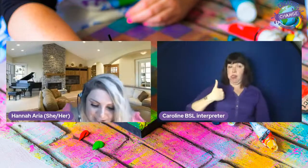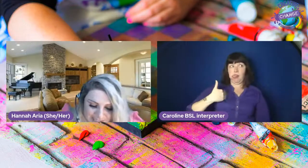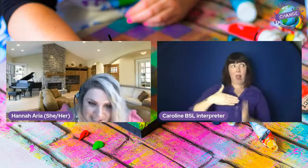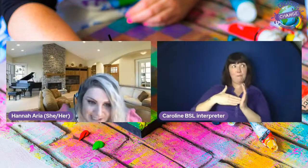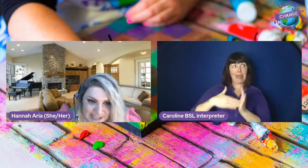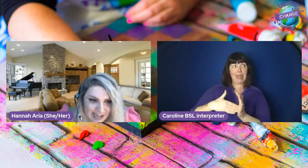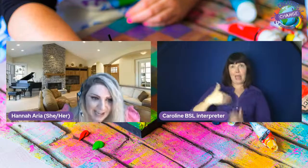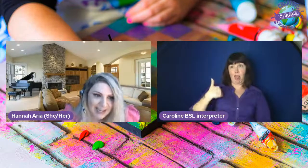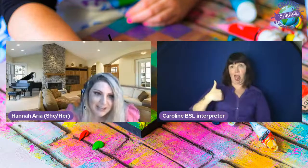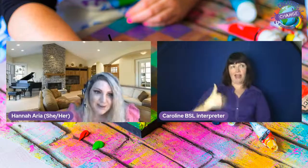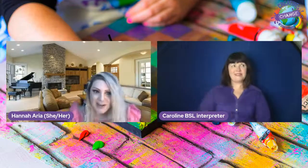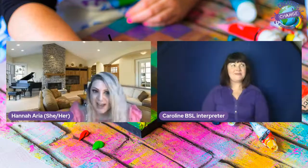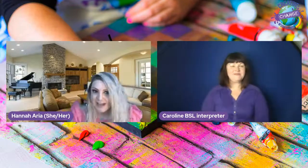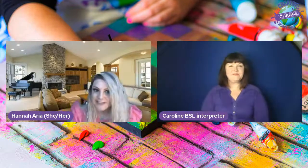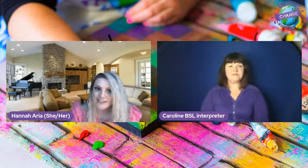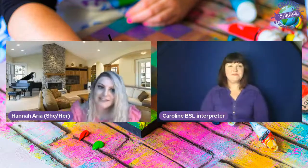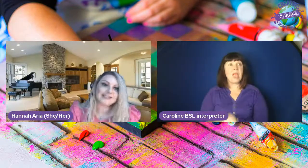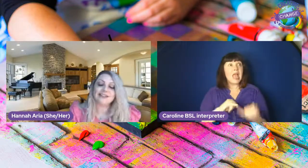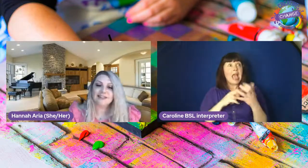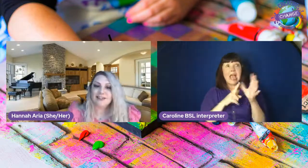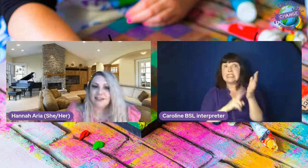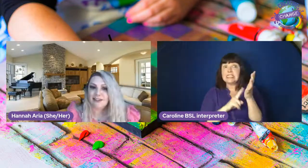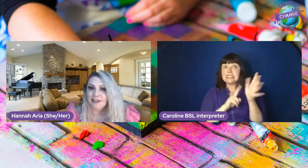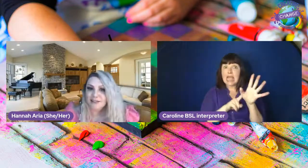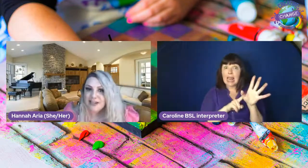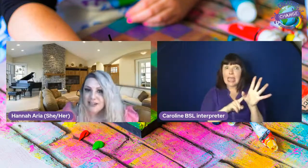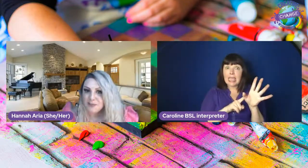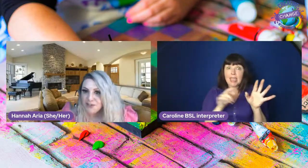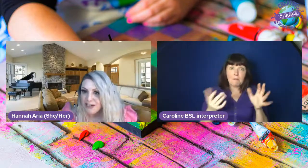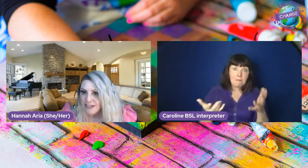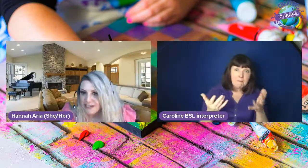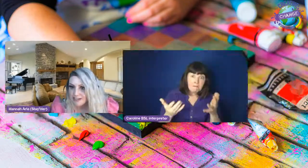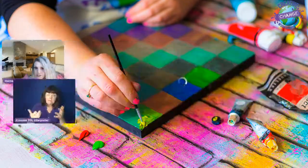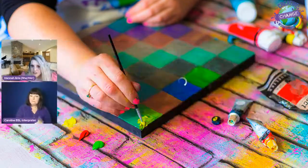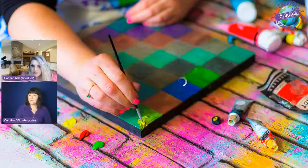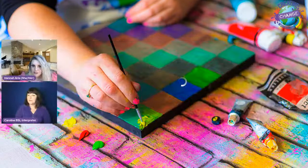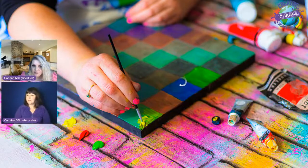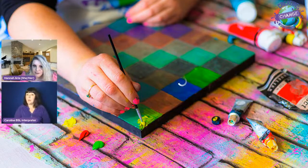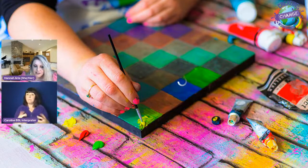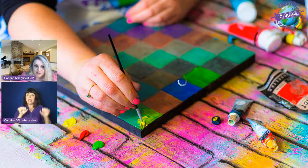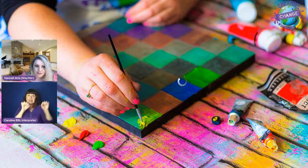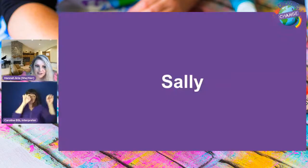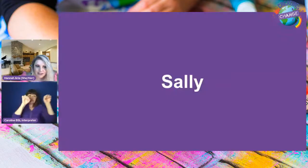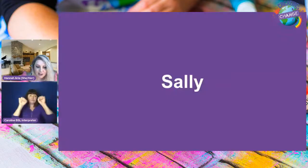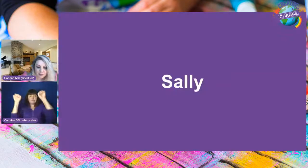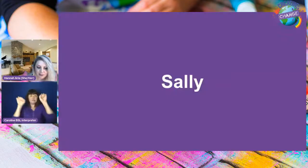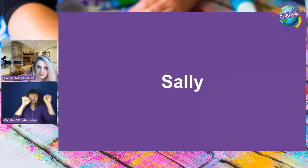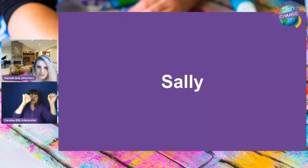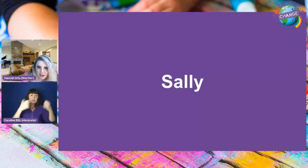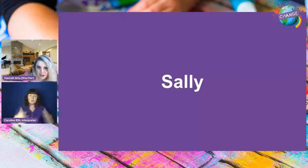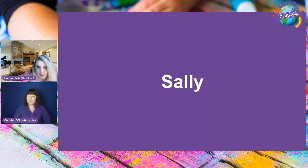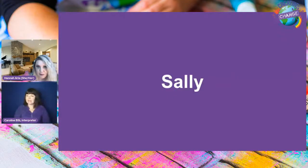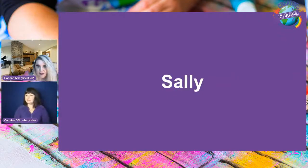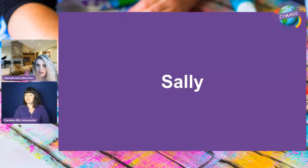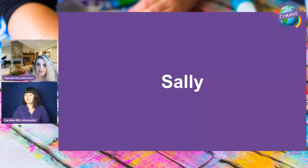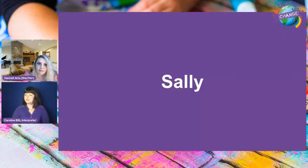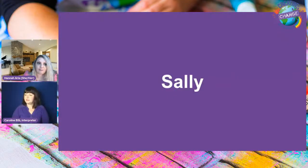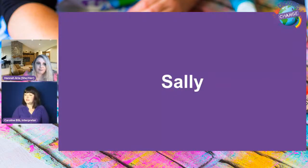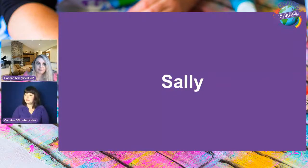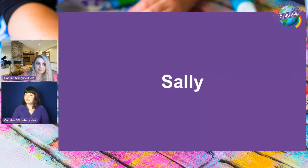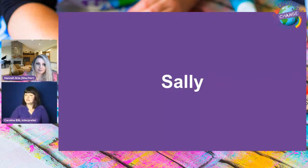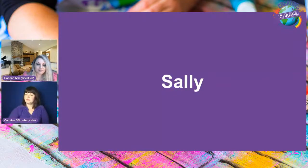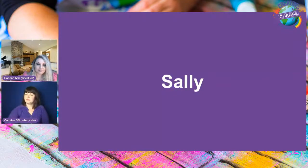Right. Sally, you're next. Sally's been cheerleading us throughout the evening, and now we're about to see her